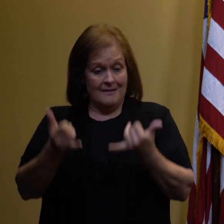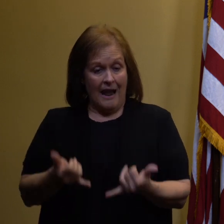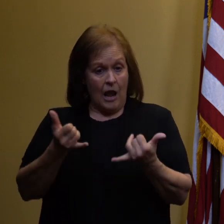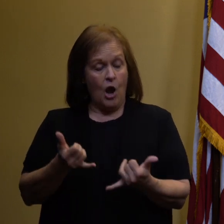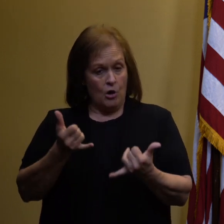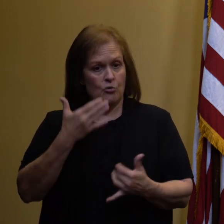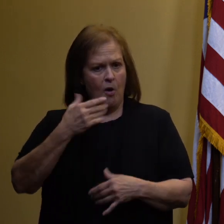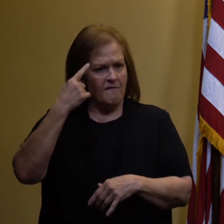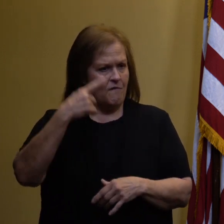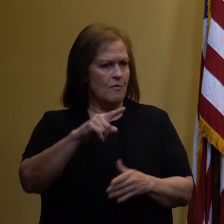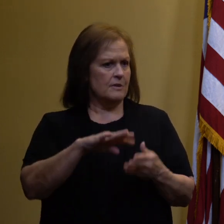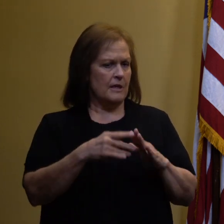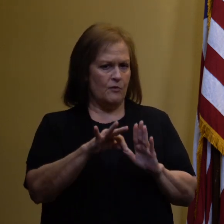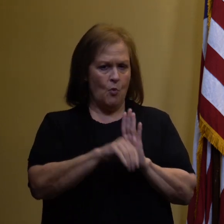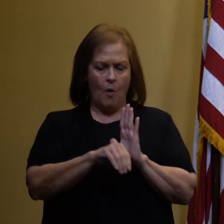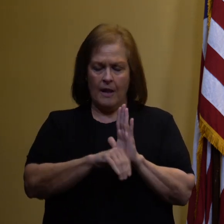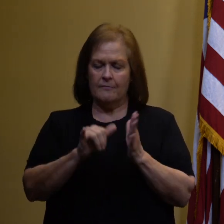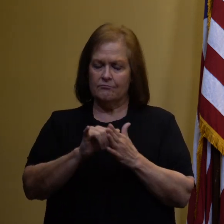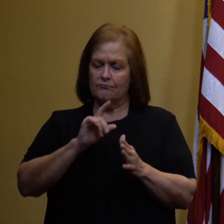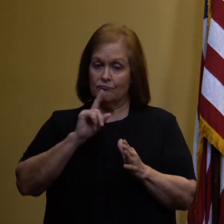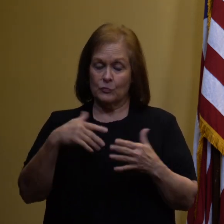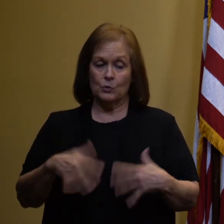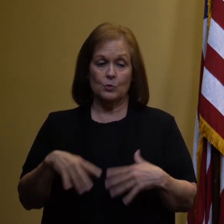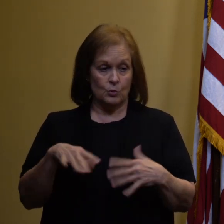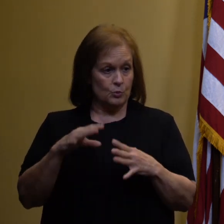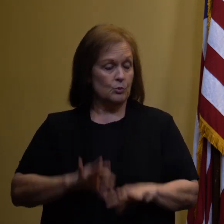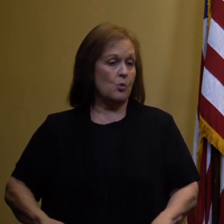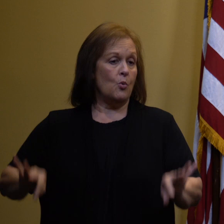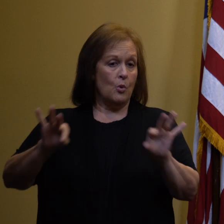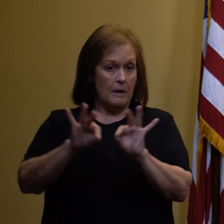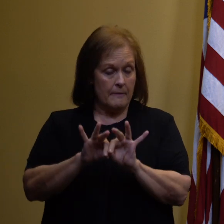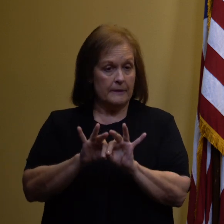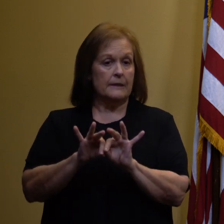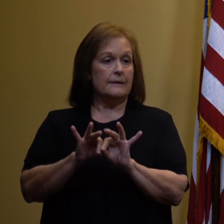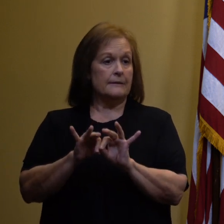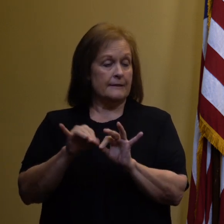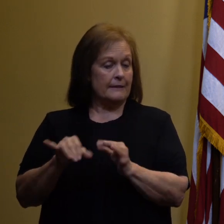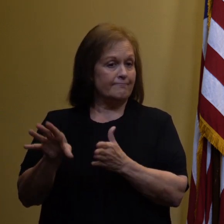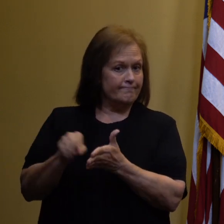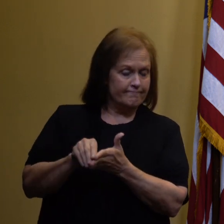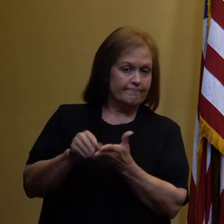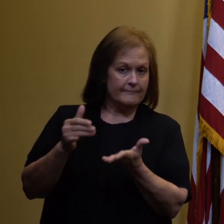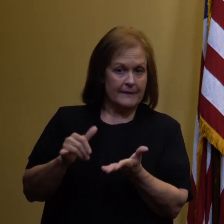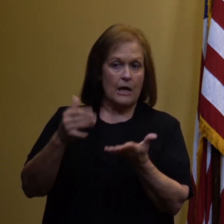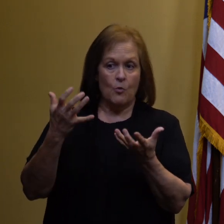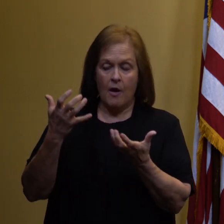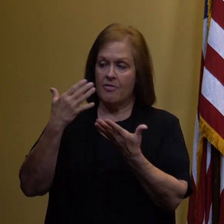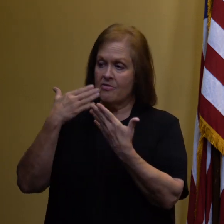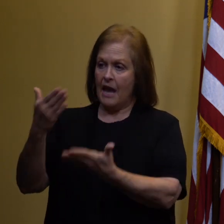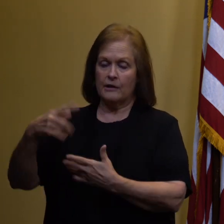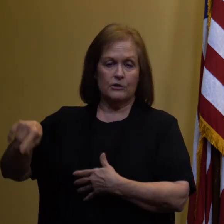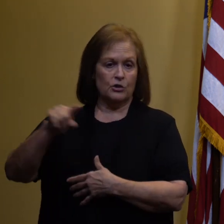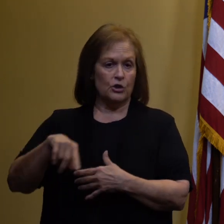in the city of New Orleans. This is a big deal, and again, it's worth echoing, and again, just a real thanks